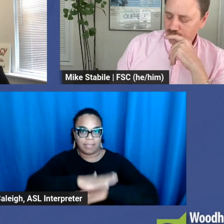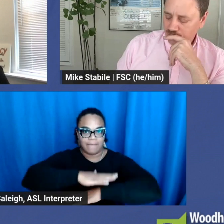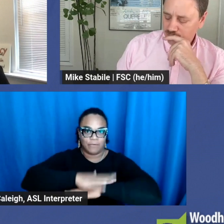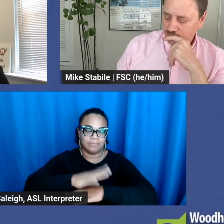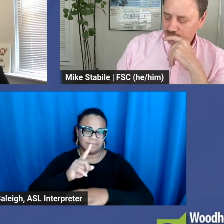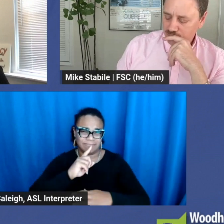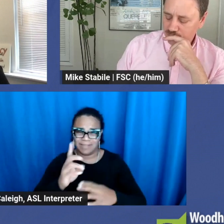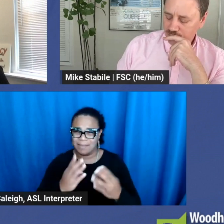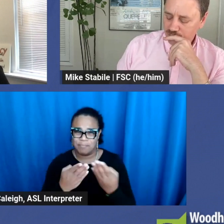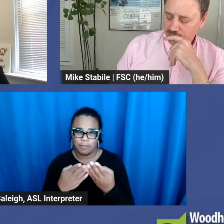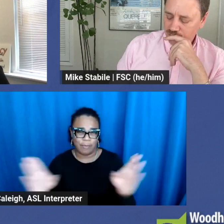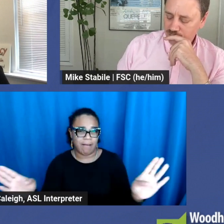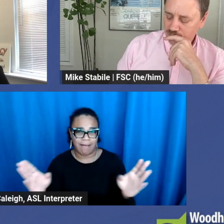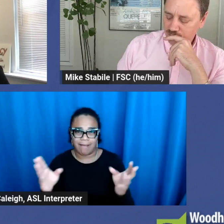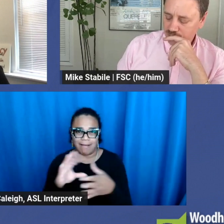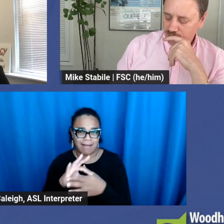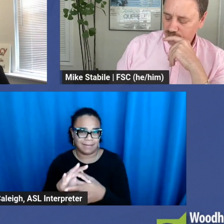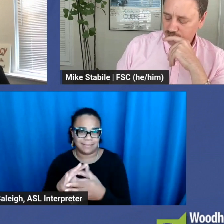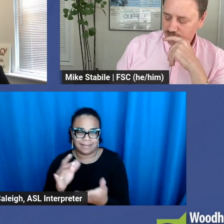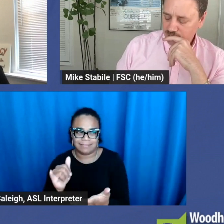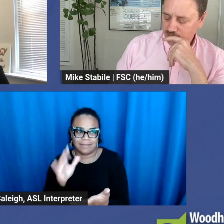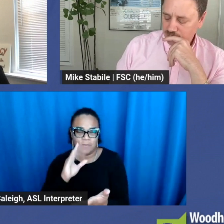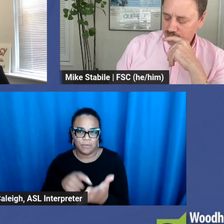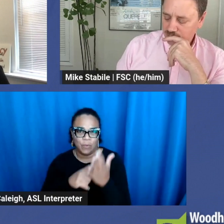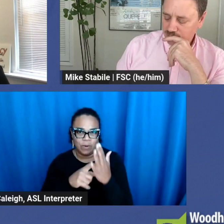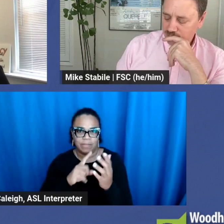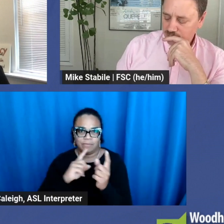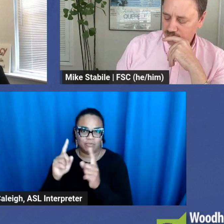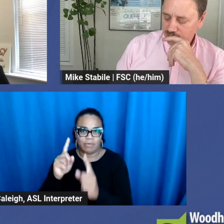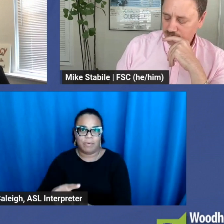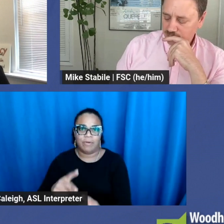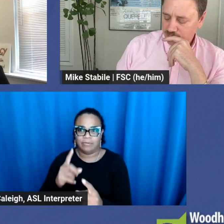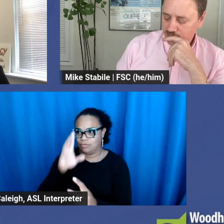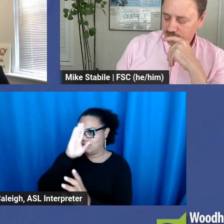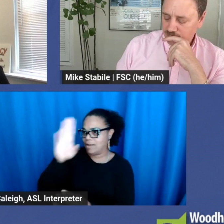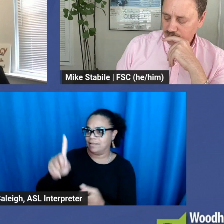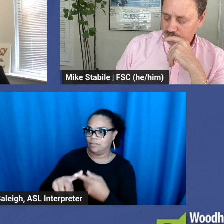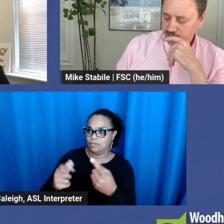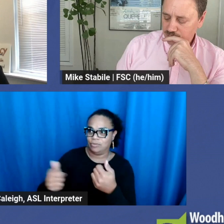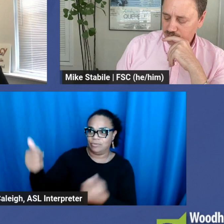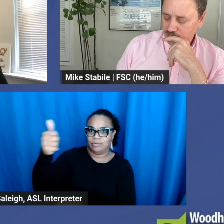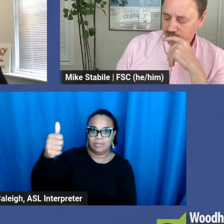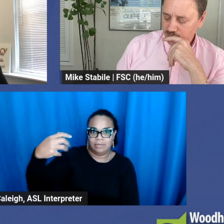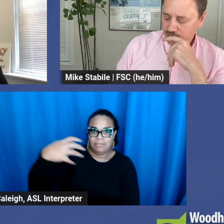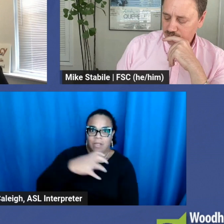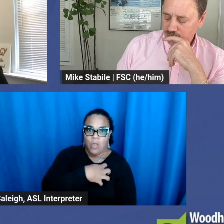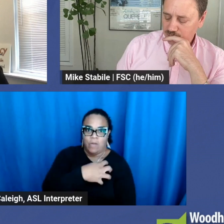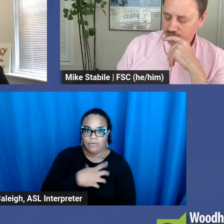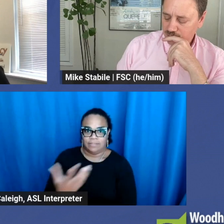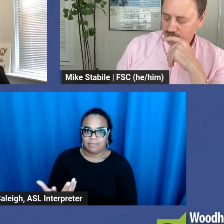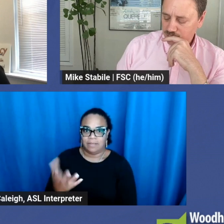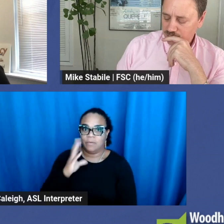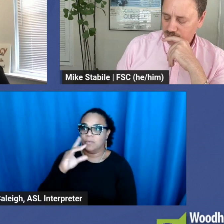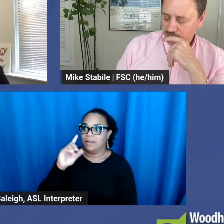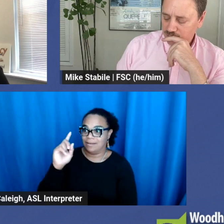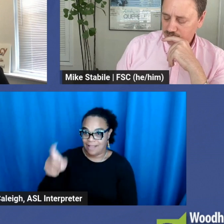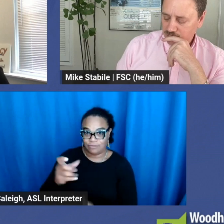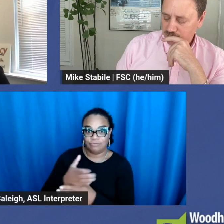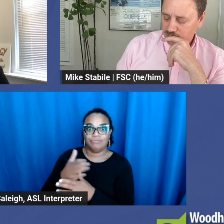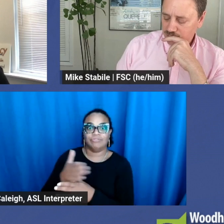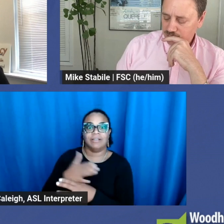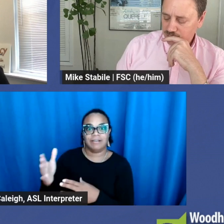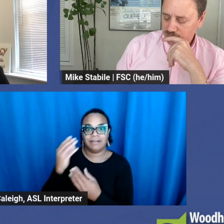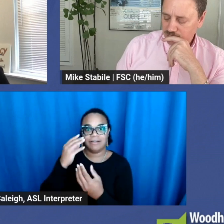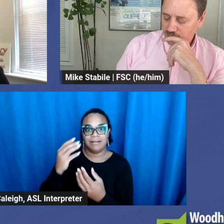of content that would require reporting directly to a law enforcement agency of identifying information about individuals.